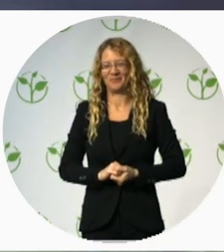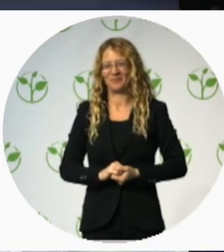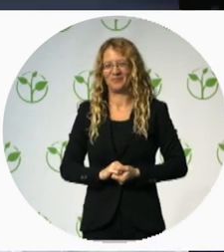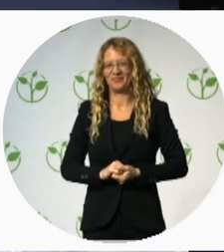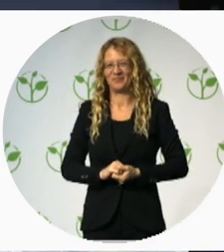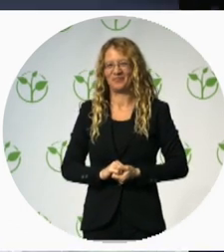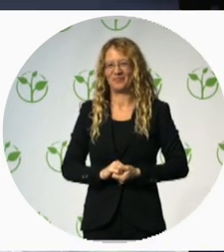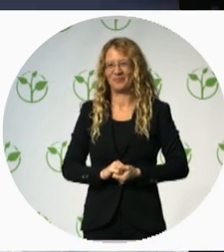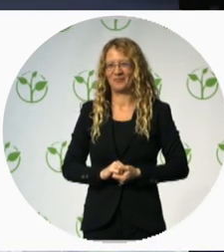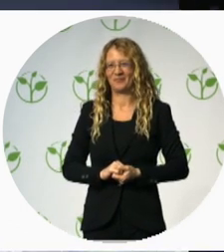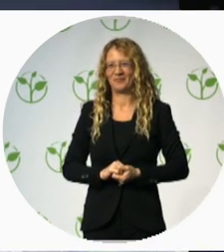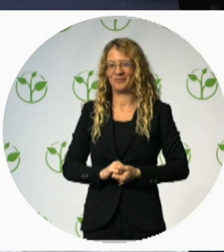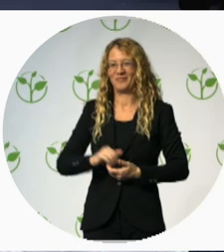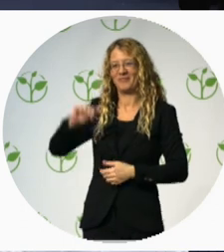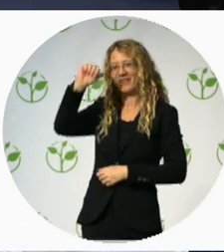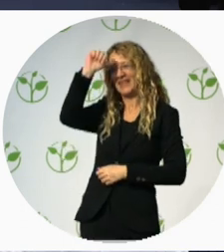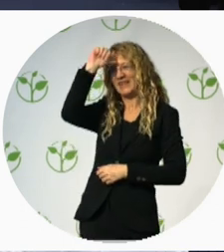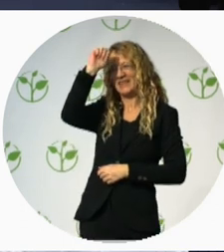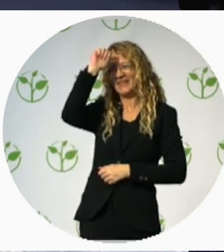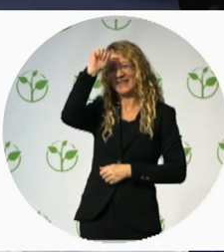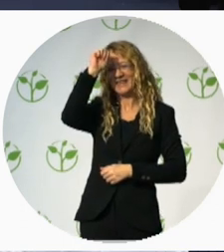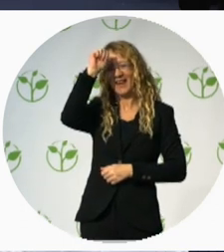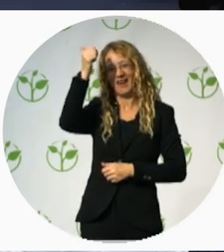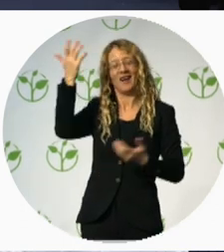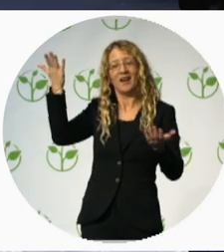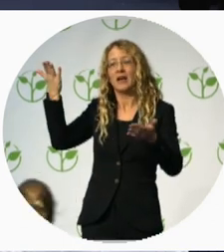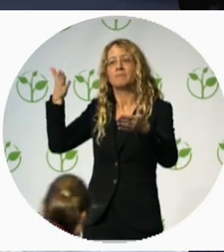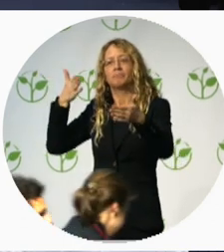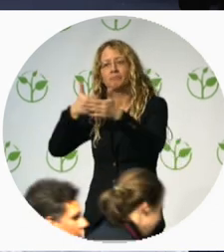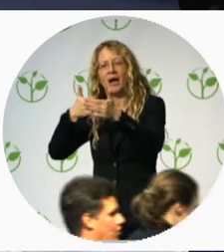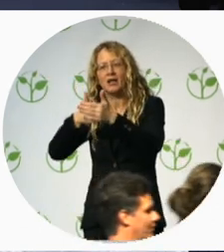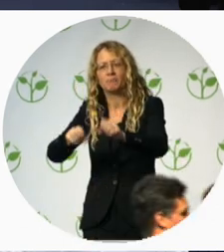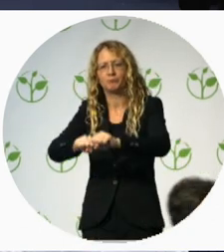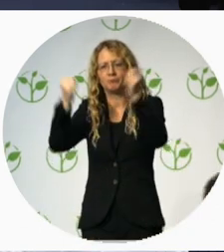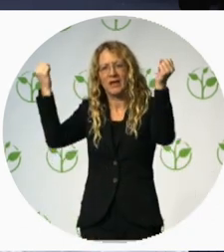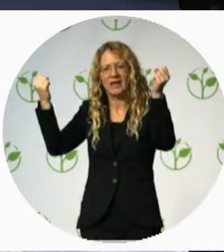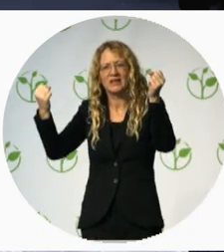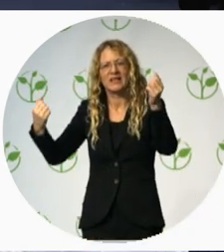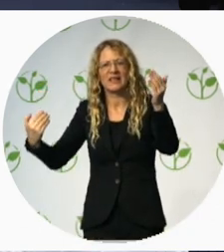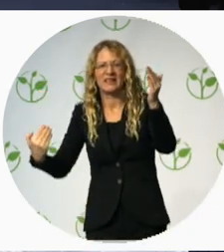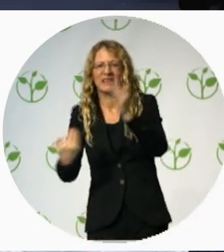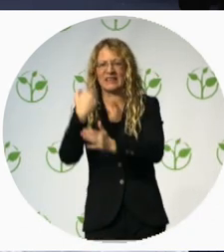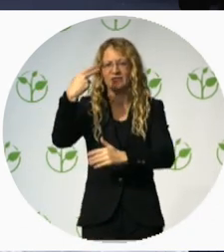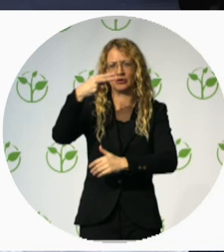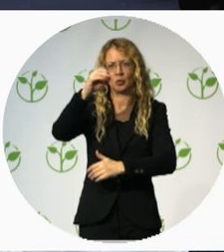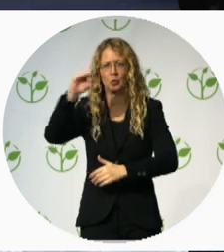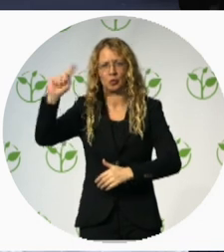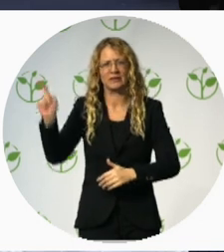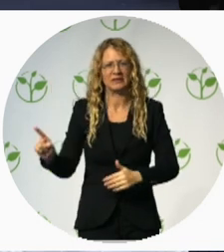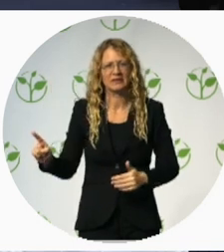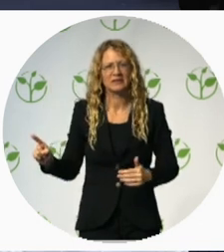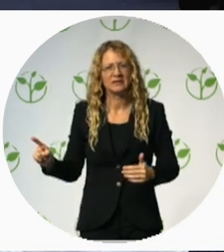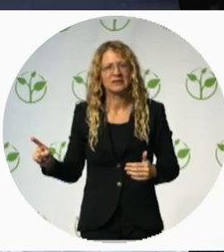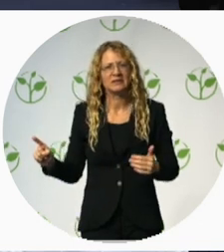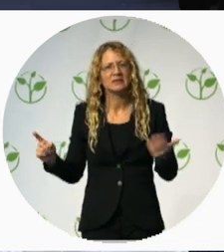Congratulations to Barrier Break from India. Barrier Break is an Indian for-profit social enterprise based in Mumbai that works in the field of